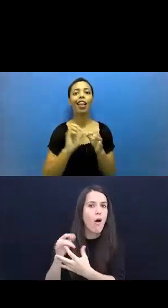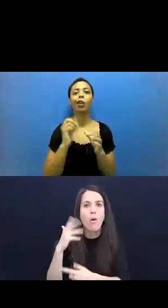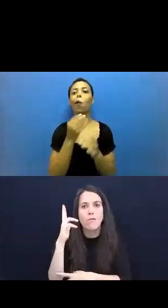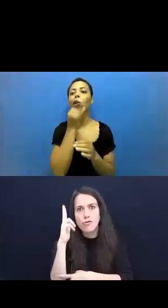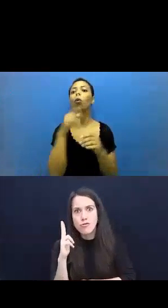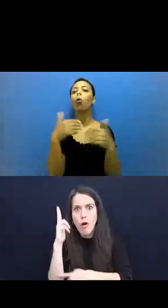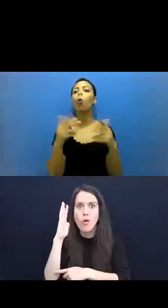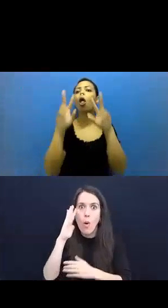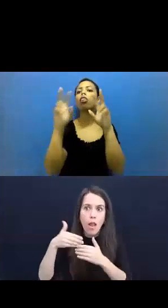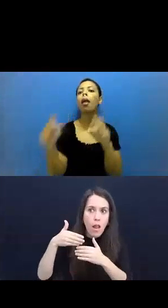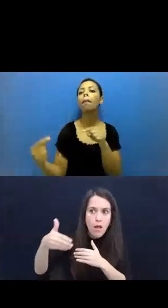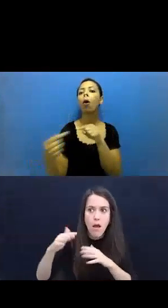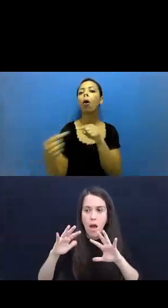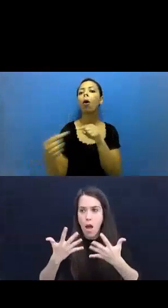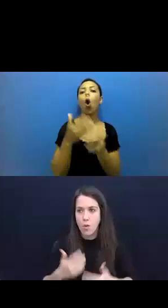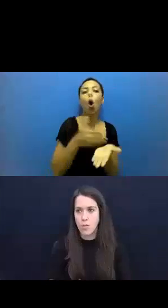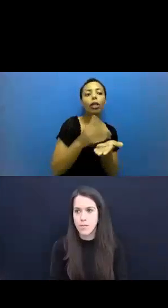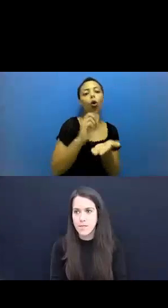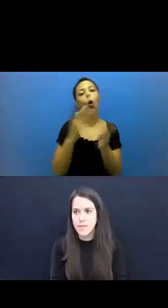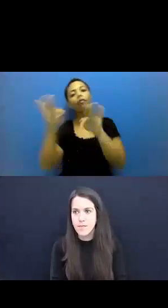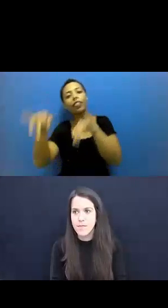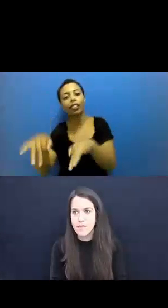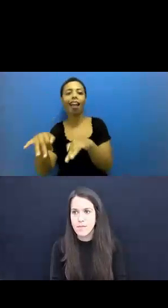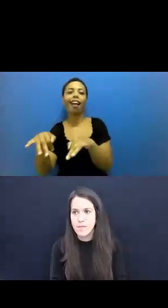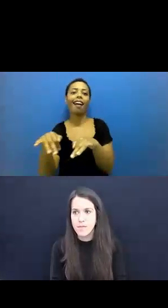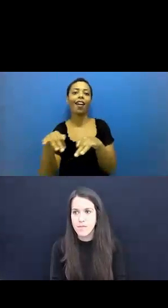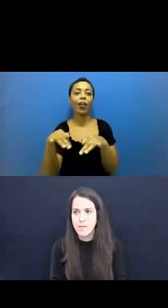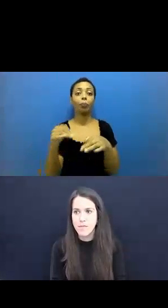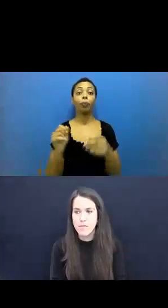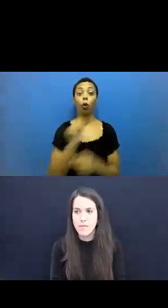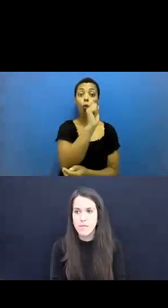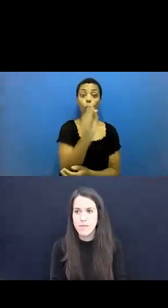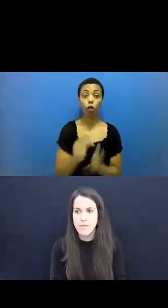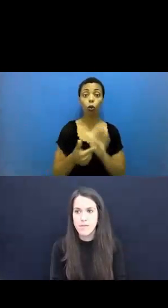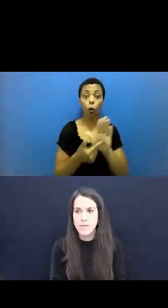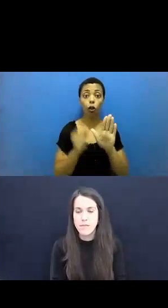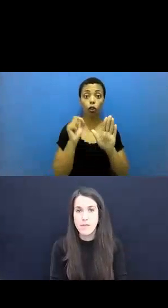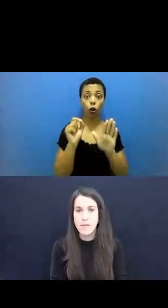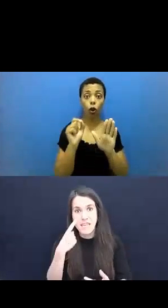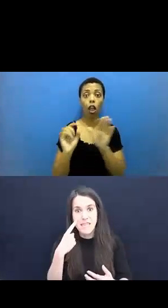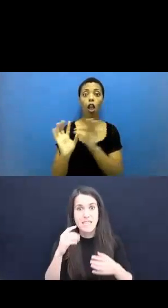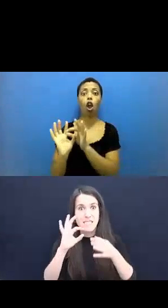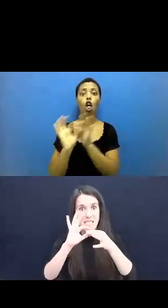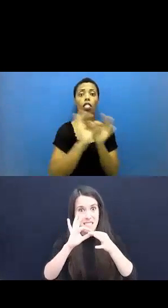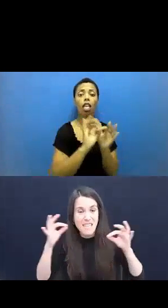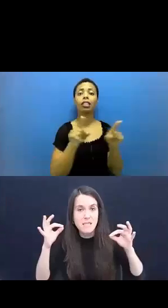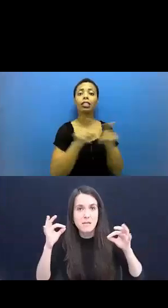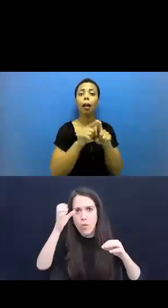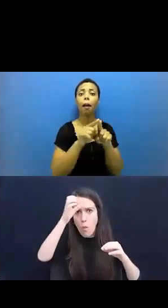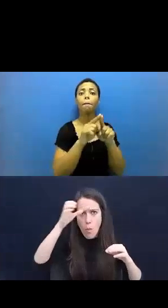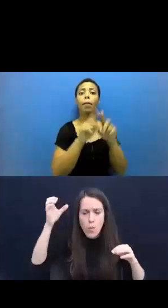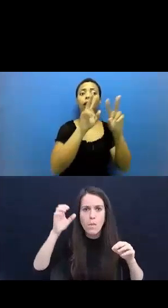or finish. In blue, concepts representing contexts and topics appear one by